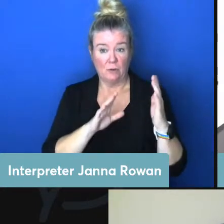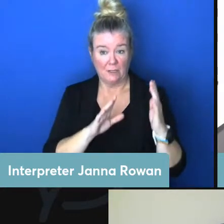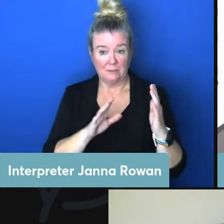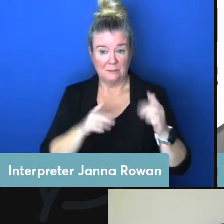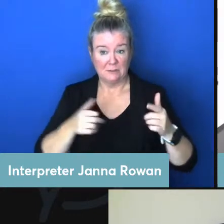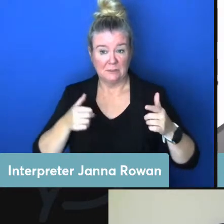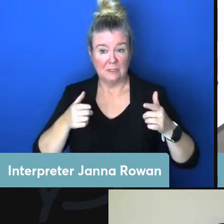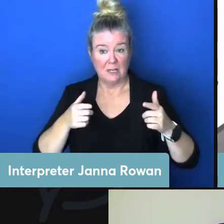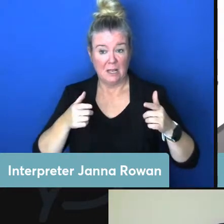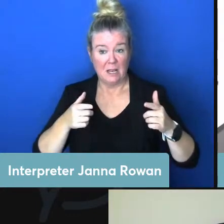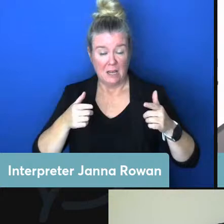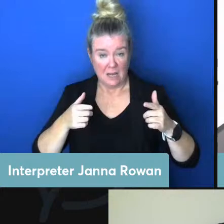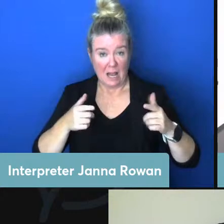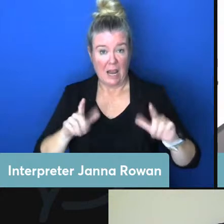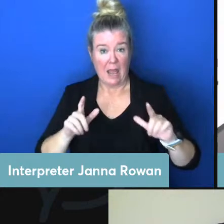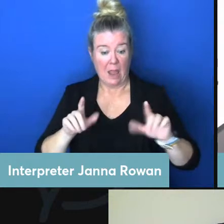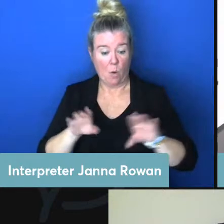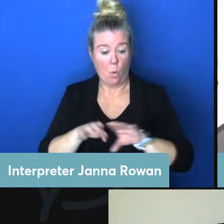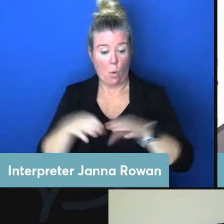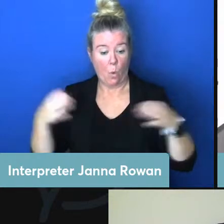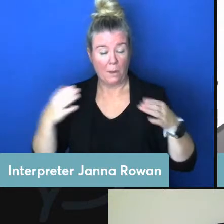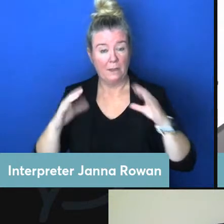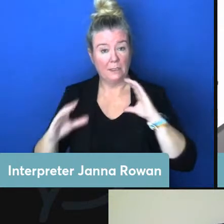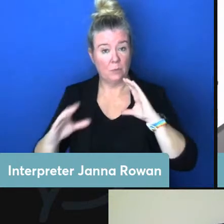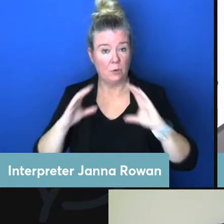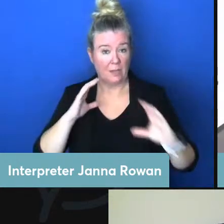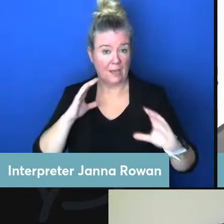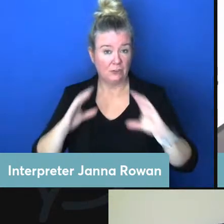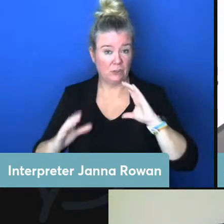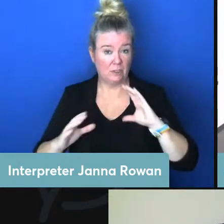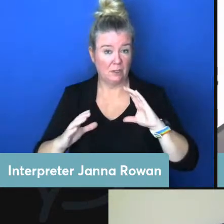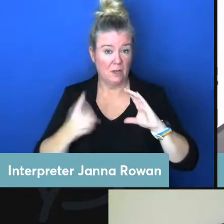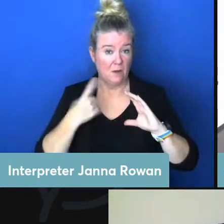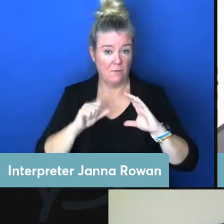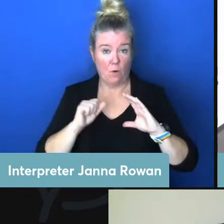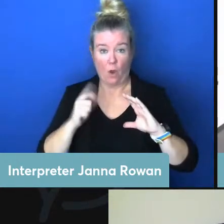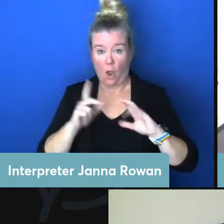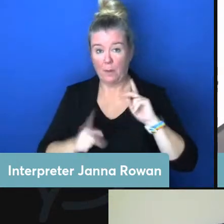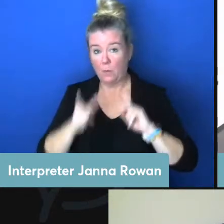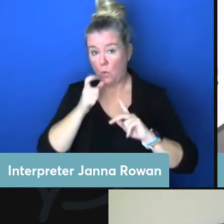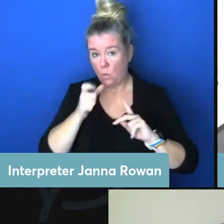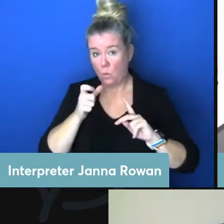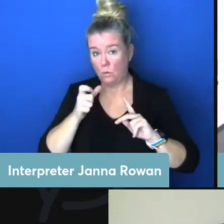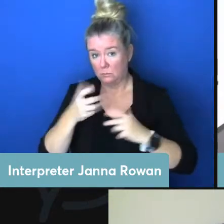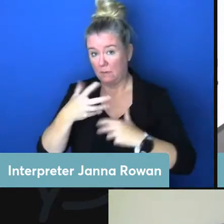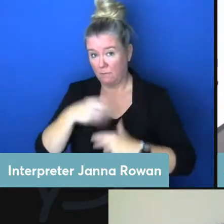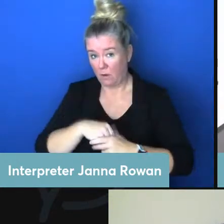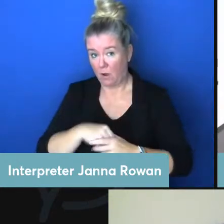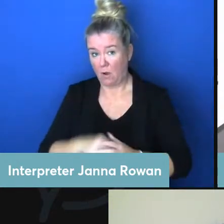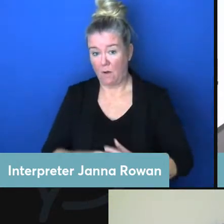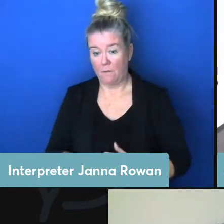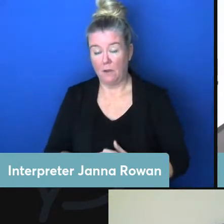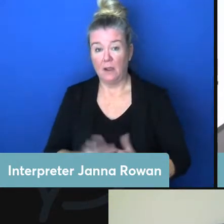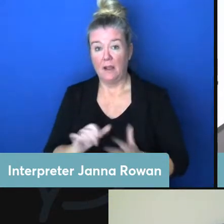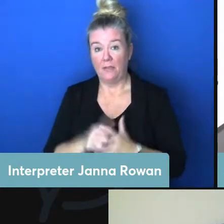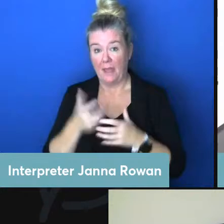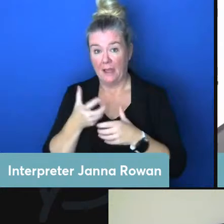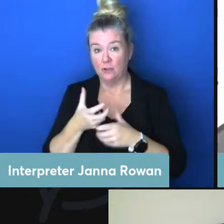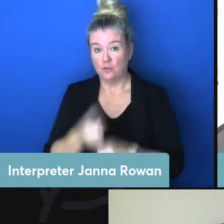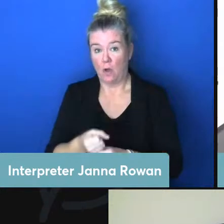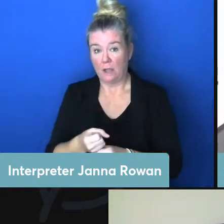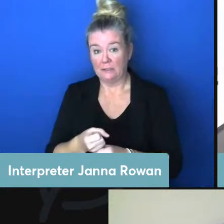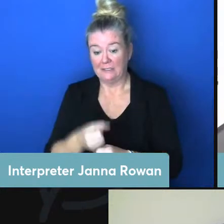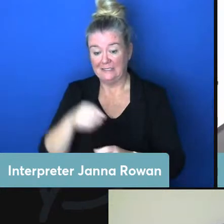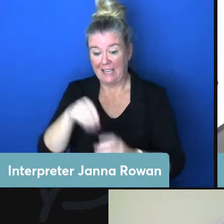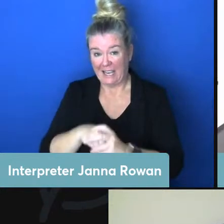allowing an open communication for all parties involved, that trust is in